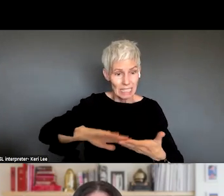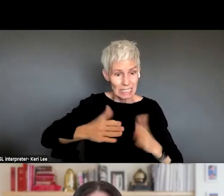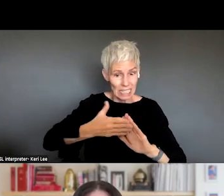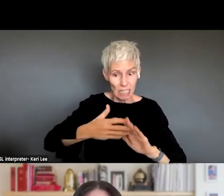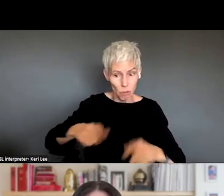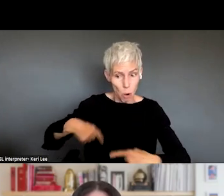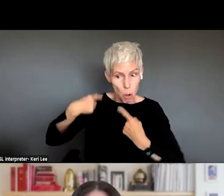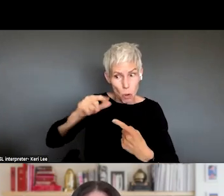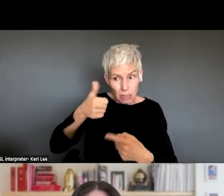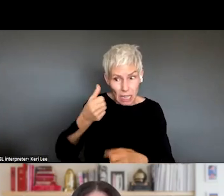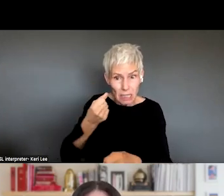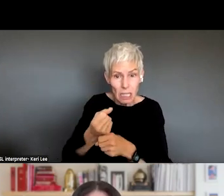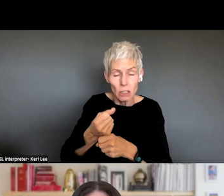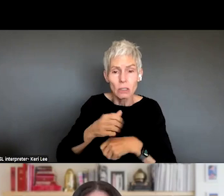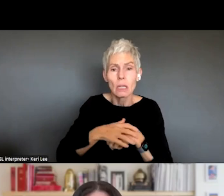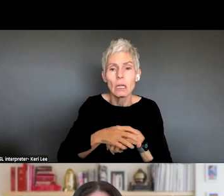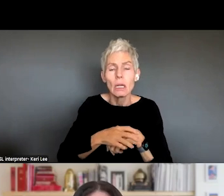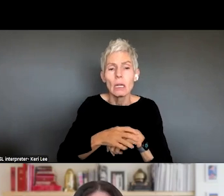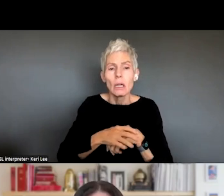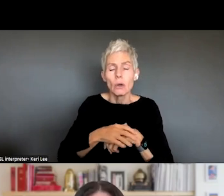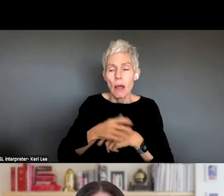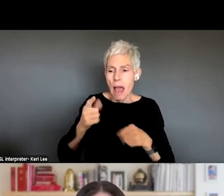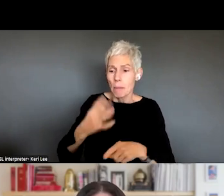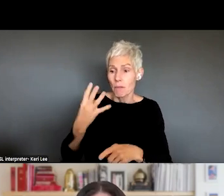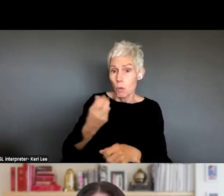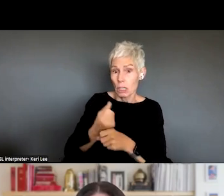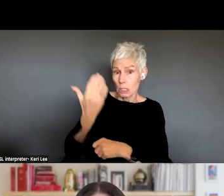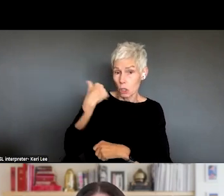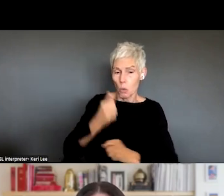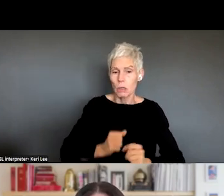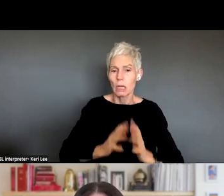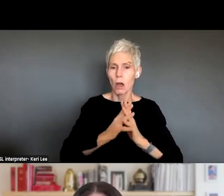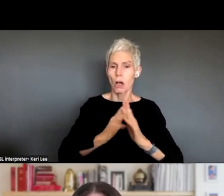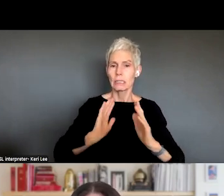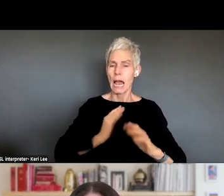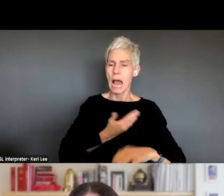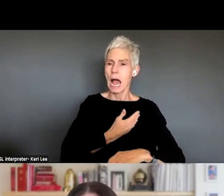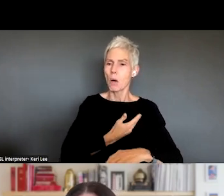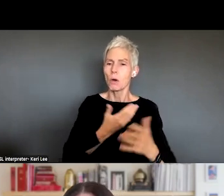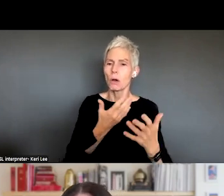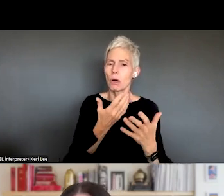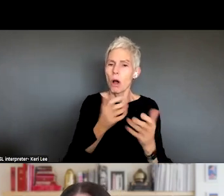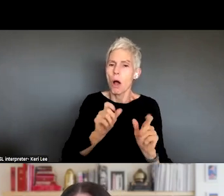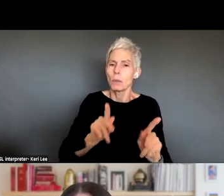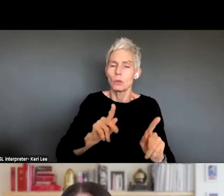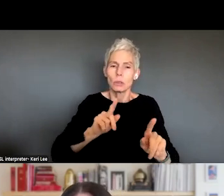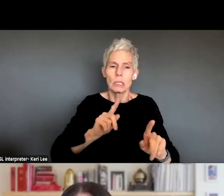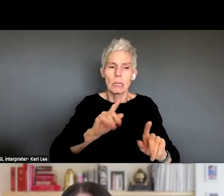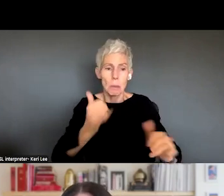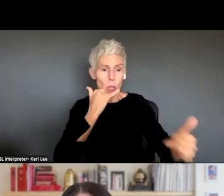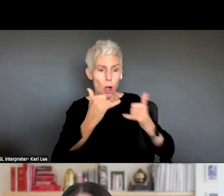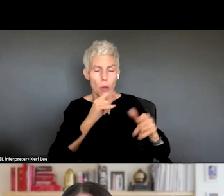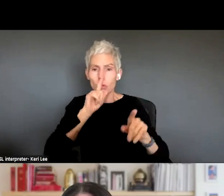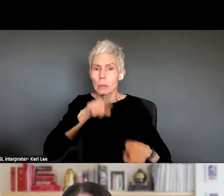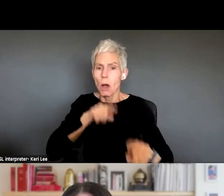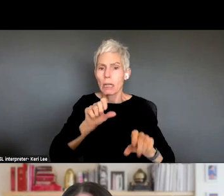decade now. But it was 4 years ago that we launched our ability to respond to calls generated